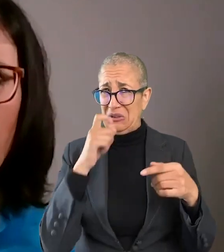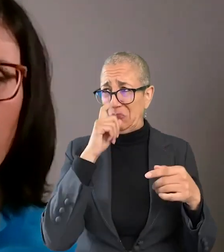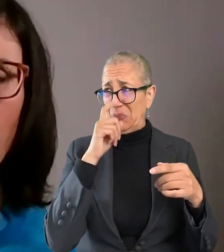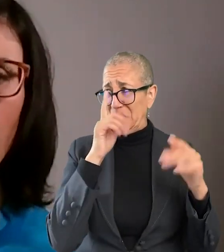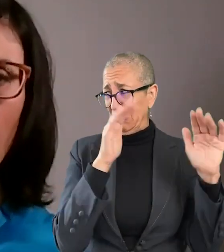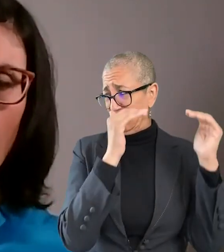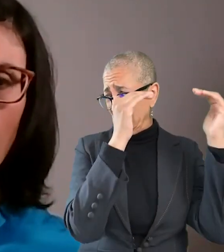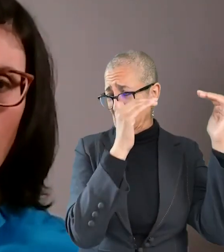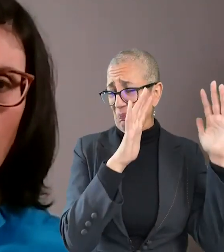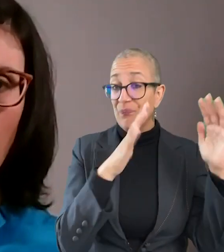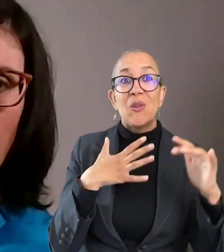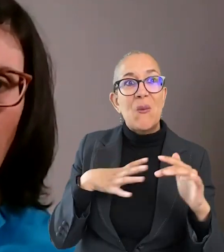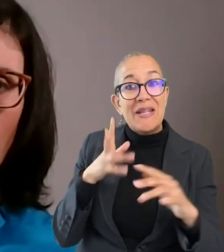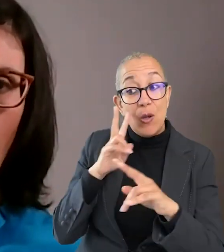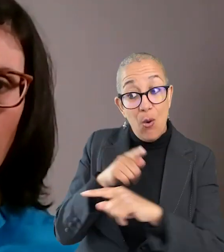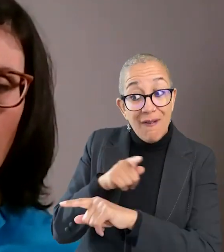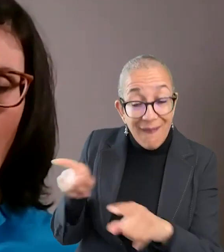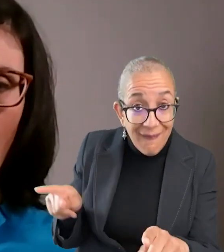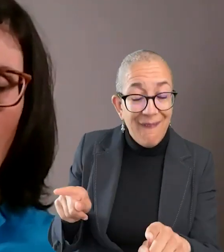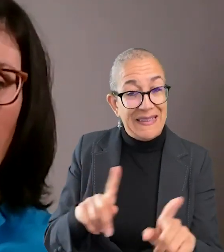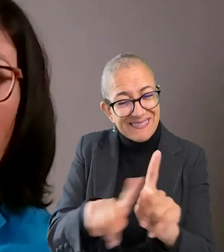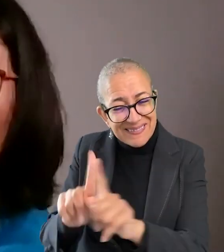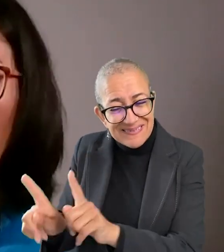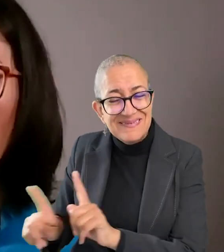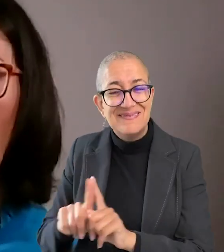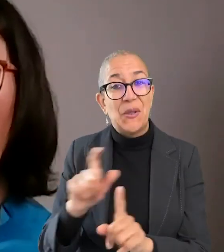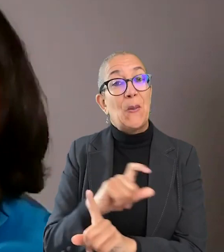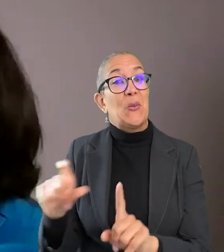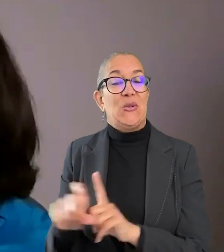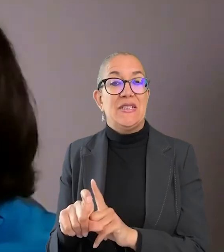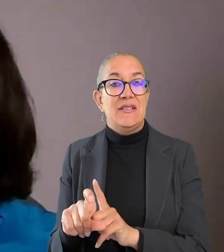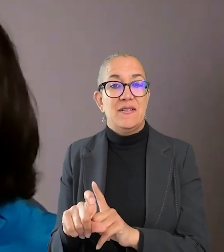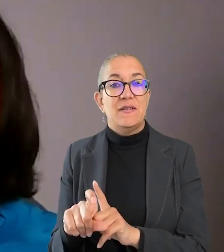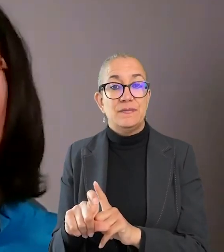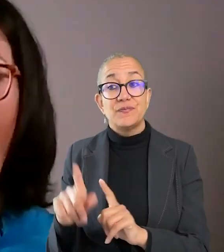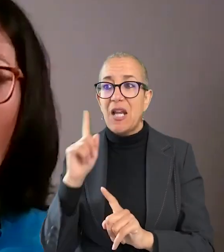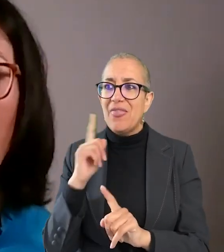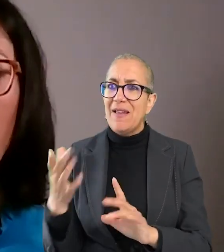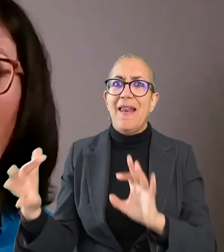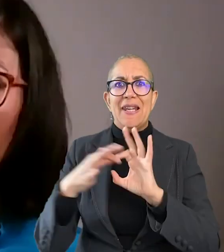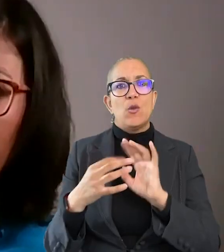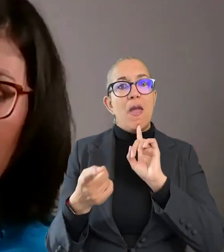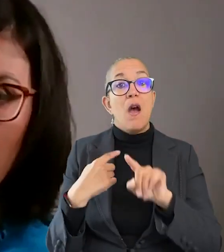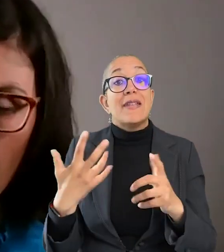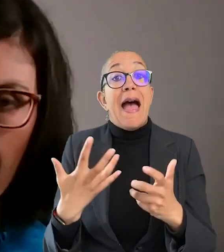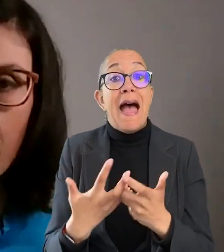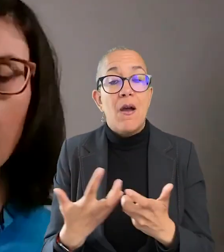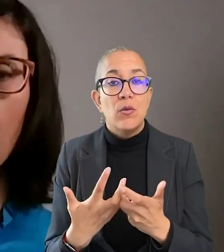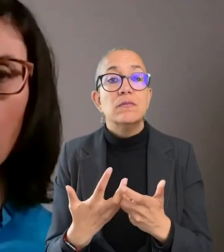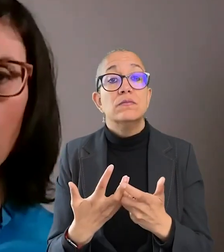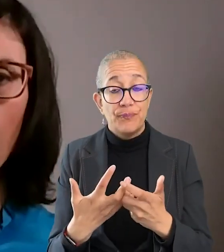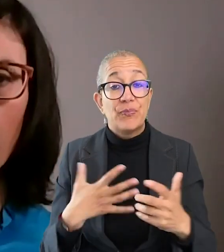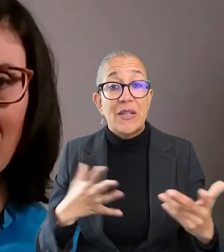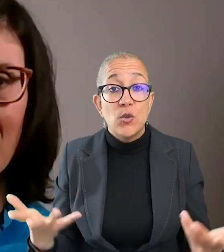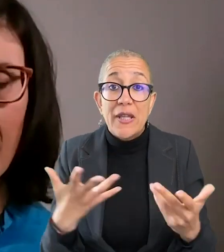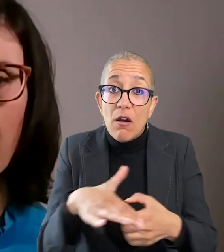Let's reach into those communities as well. And that comes, I think, right back to the answer I gave about how we do that. It's, you know, let's